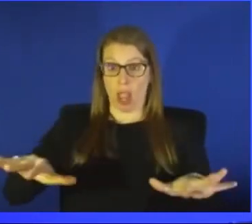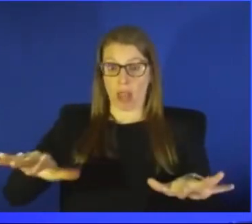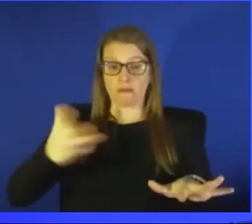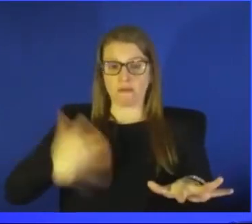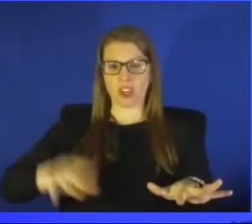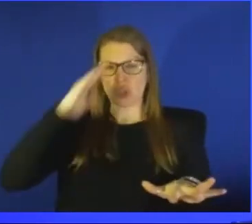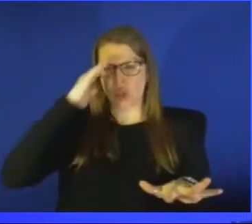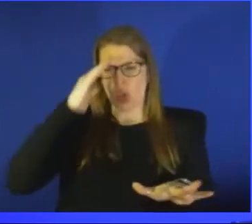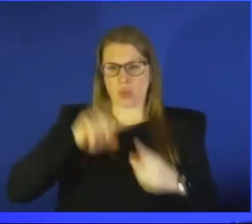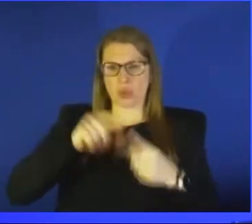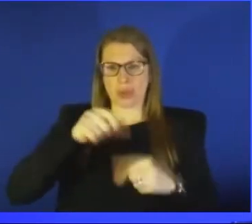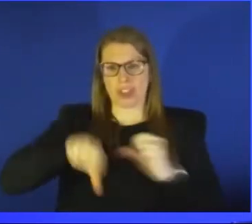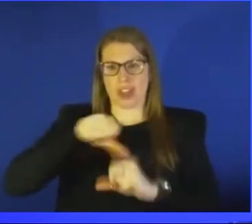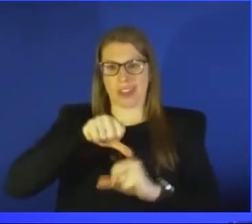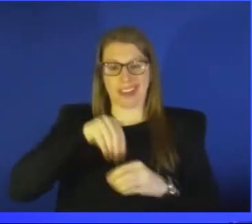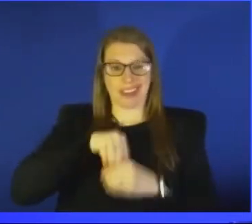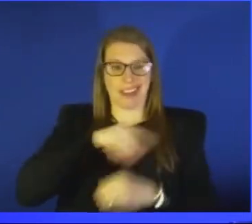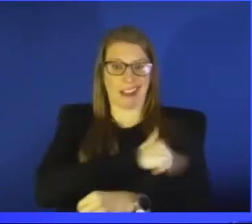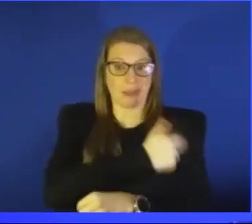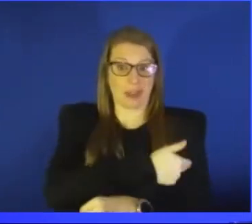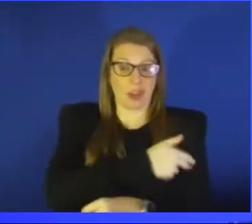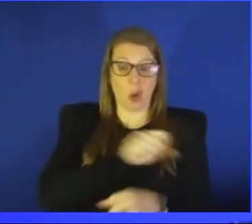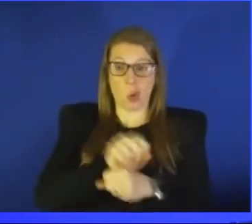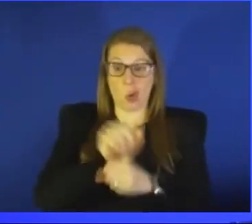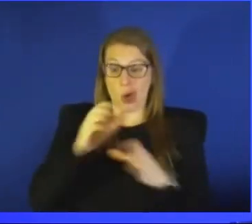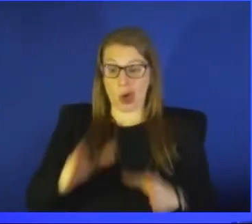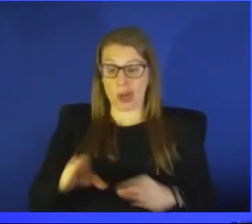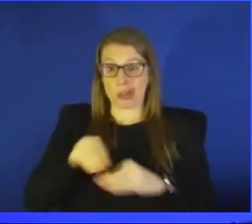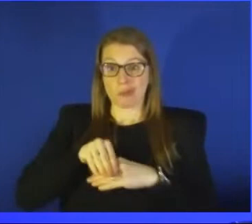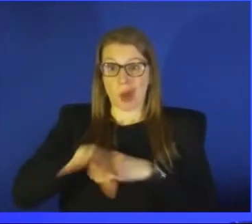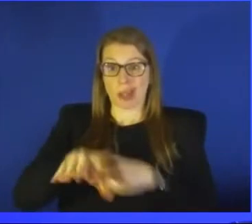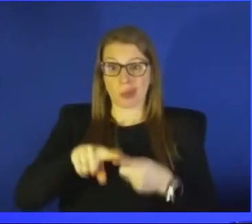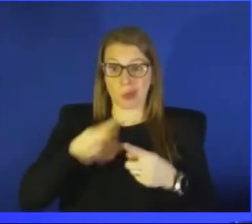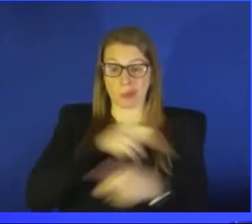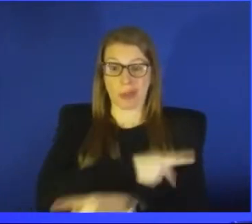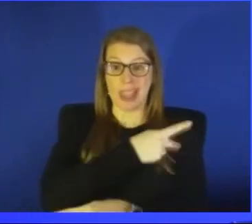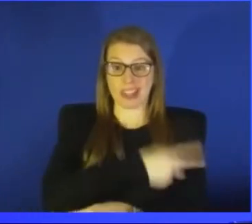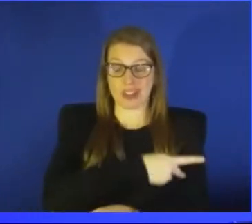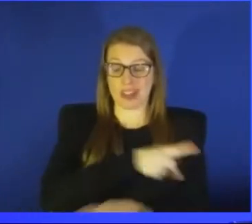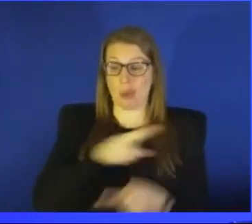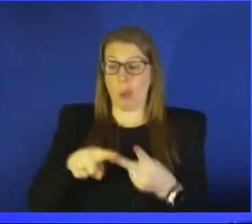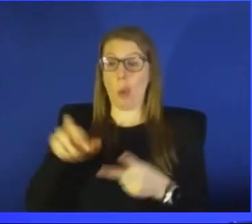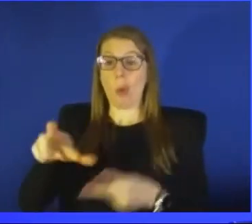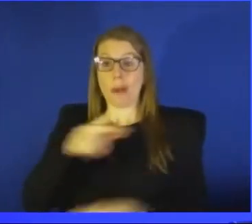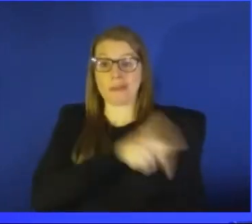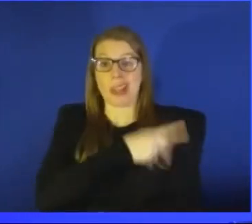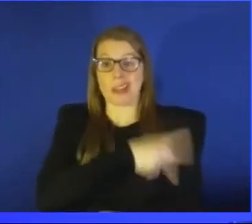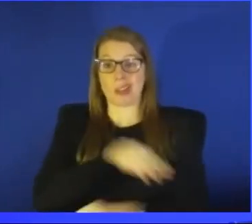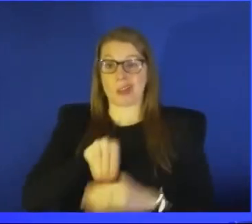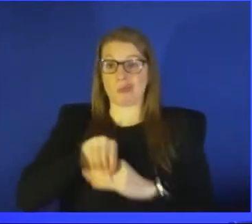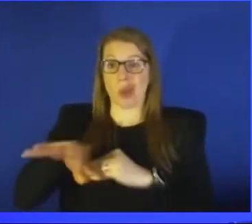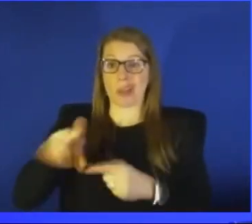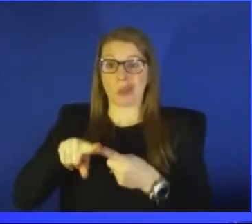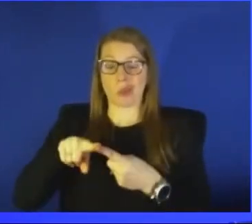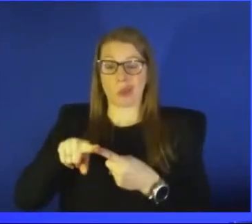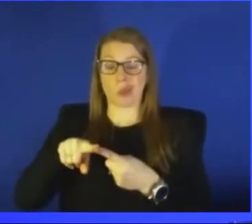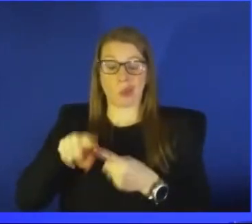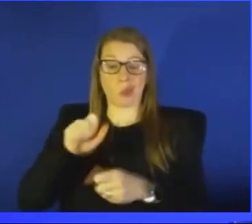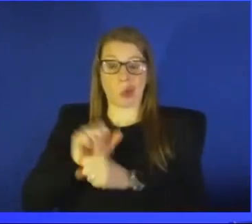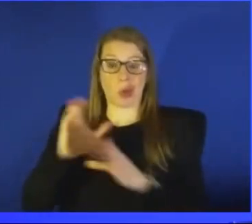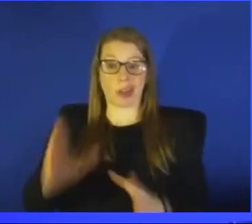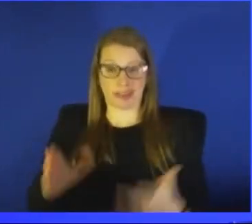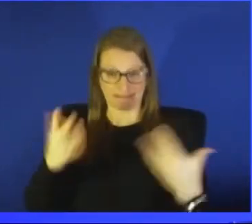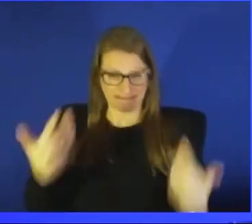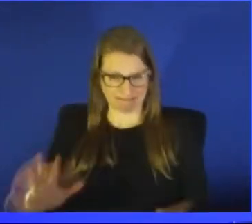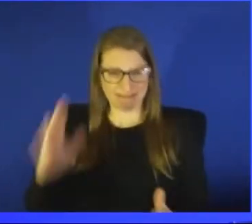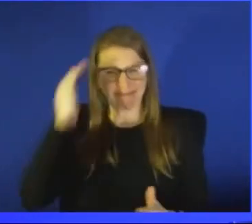the hospital, whether that's workers spreading it to patients or patients spreading it to the workers, things of that nature. We are still wearing our